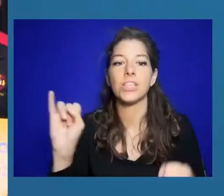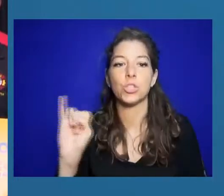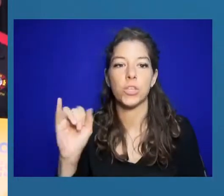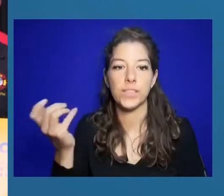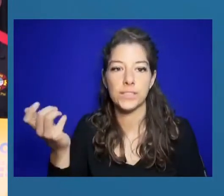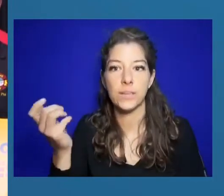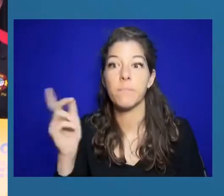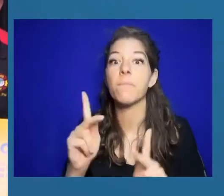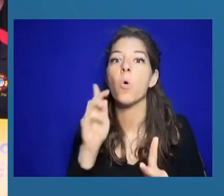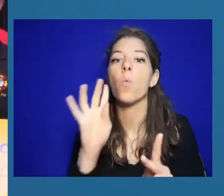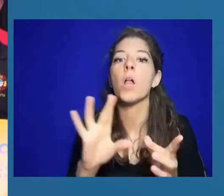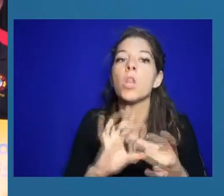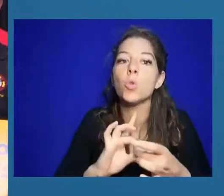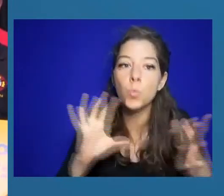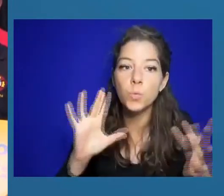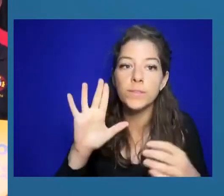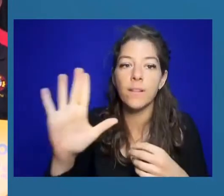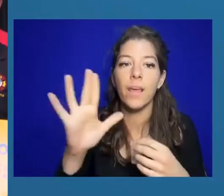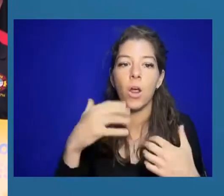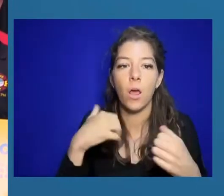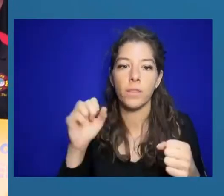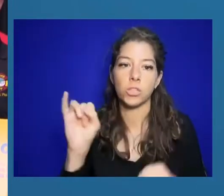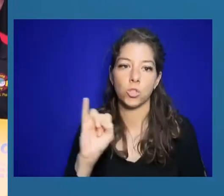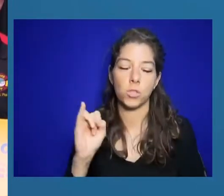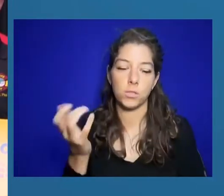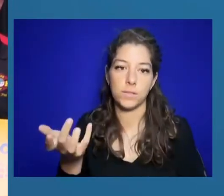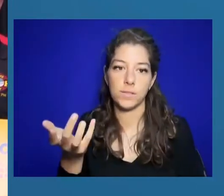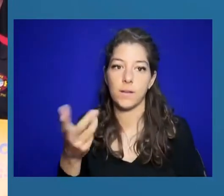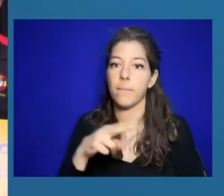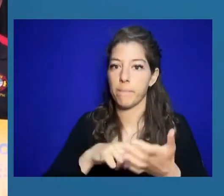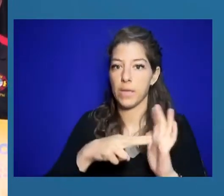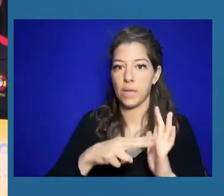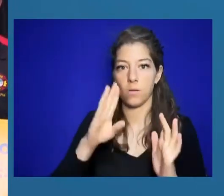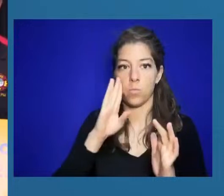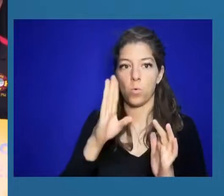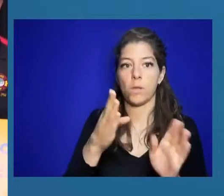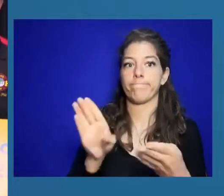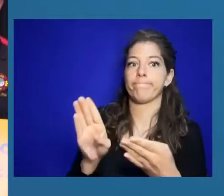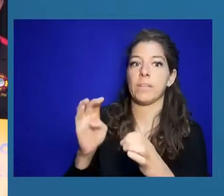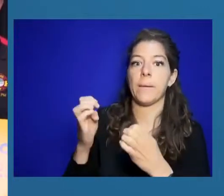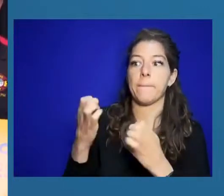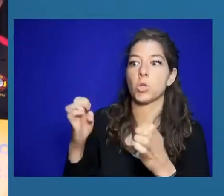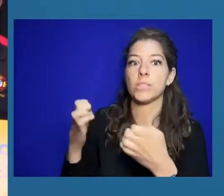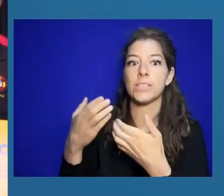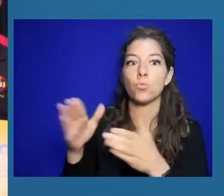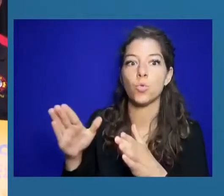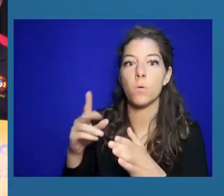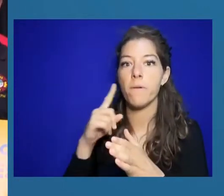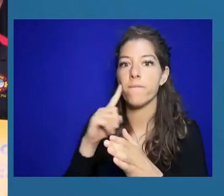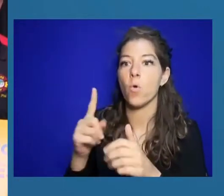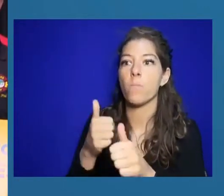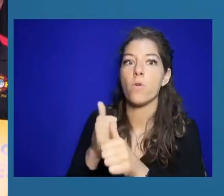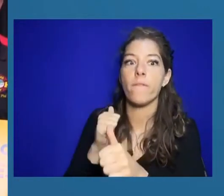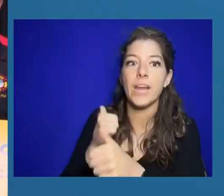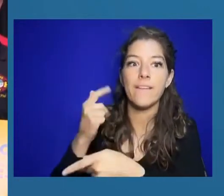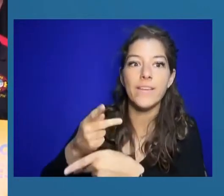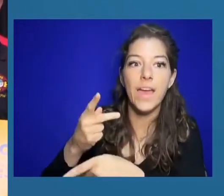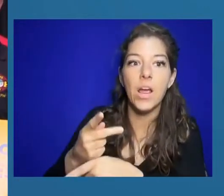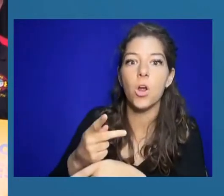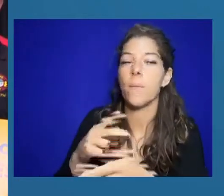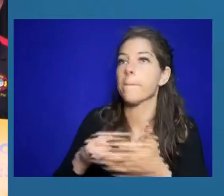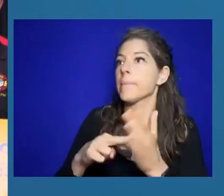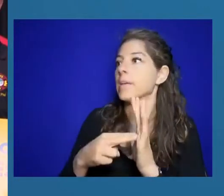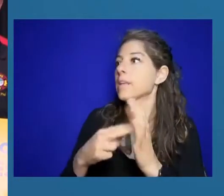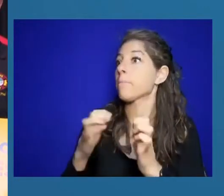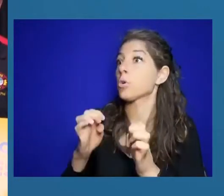lose their health insurance. That means they're going to use the emergency room for preventative care. That means the emergency